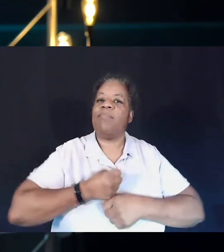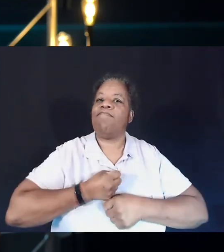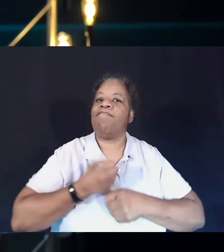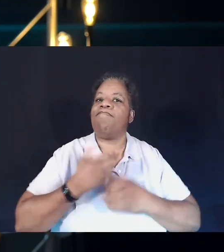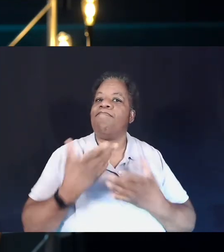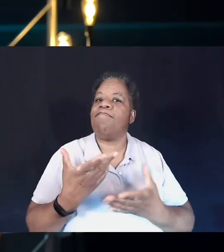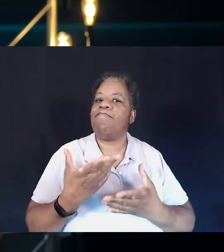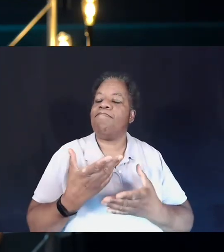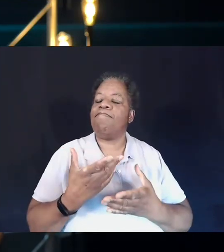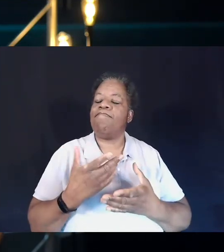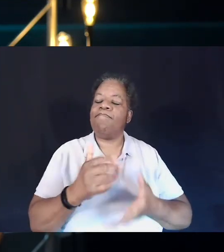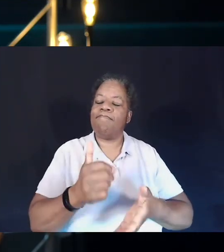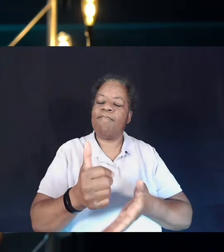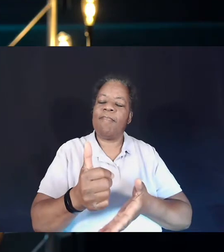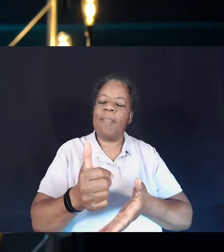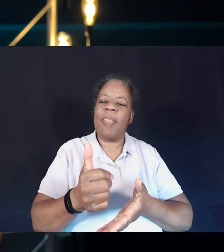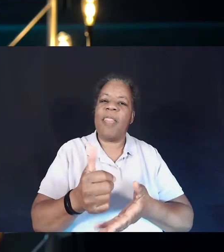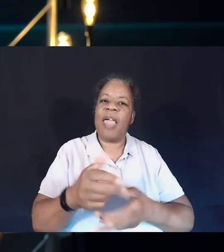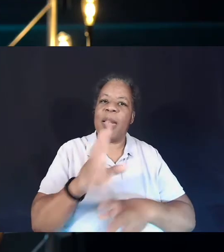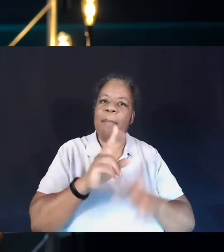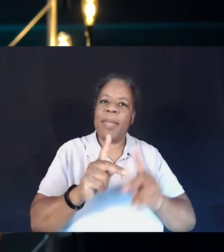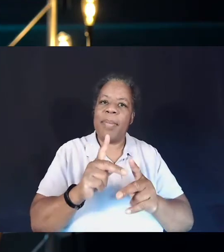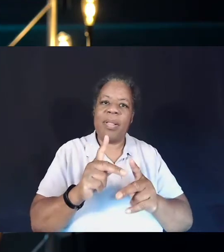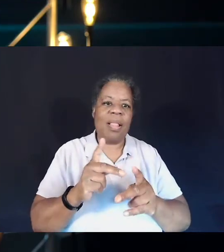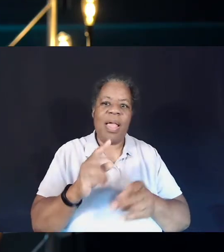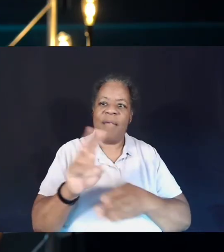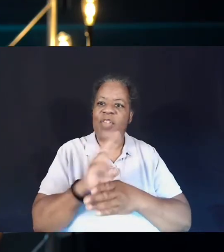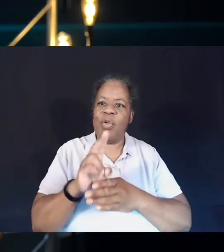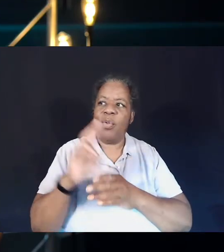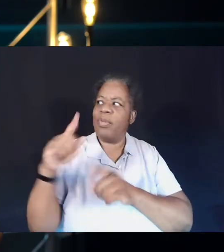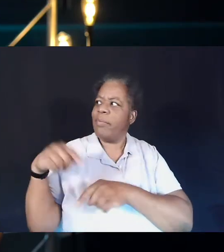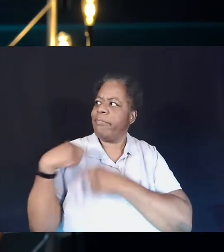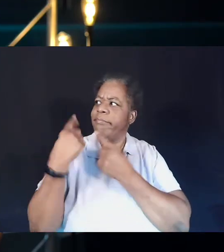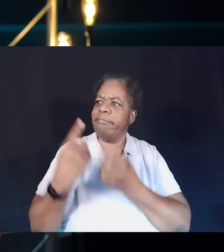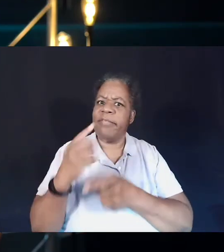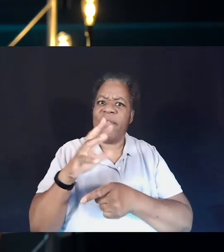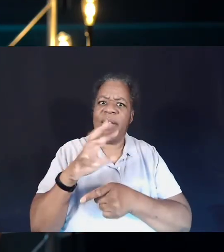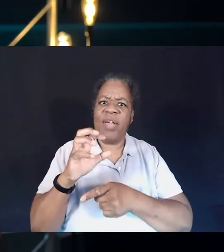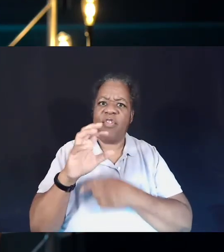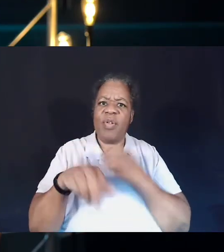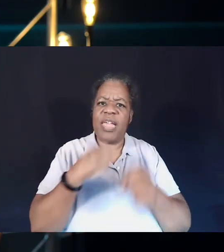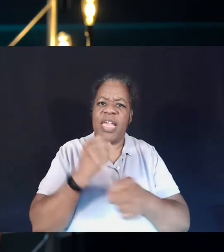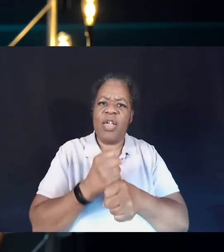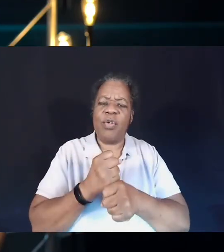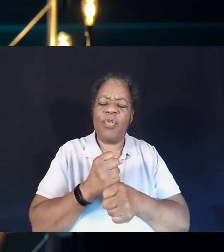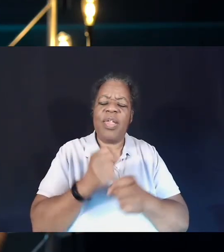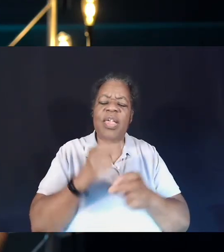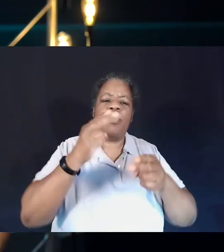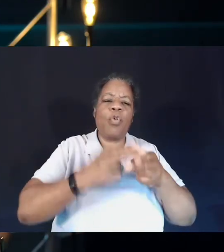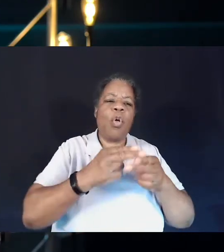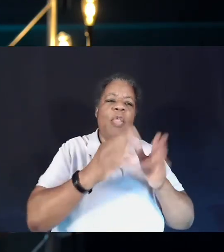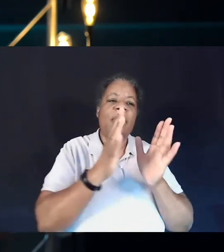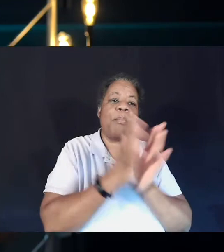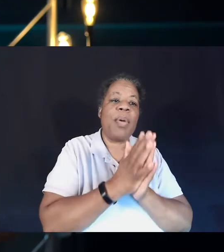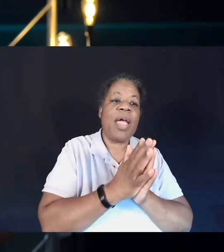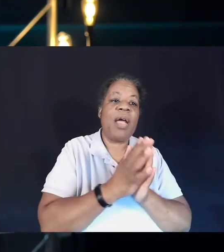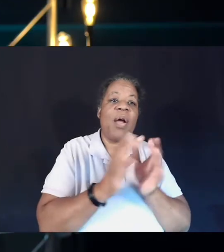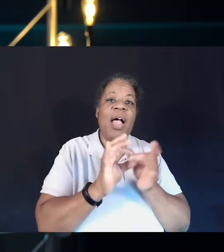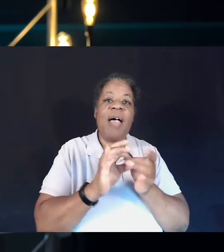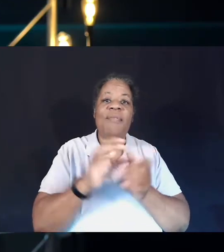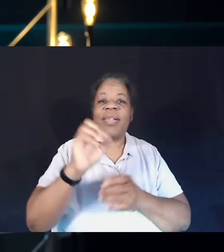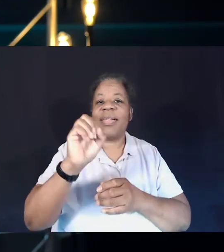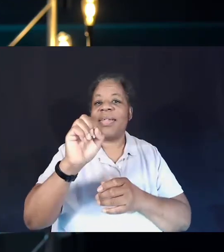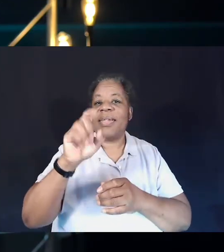Jesus for the last 500 years. It's something called the prayer of examine or the daily examine. And it's this